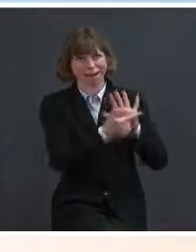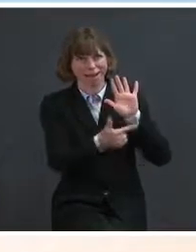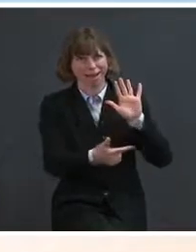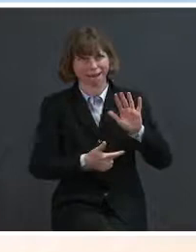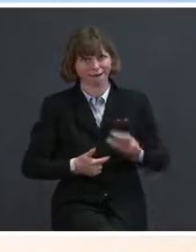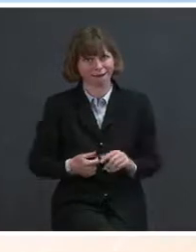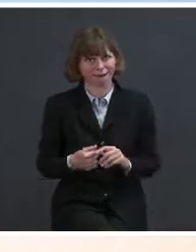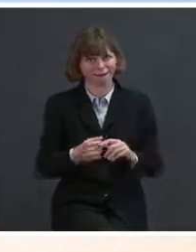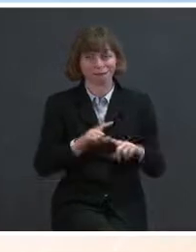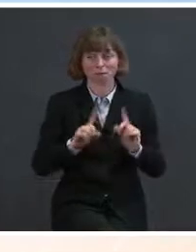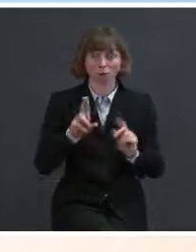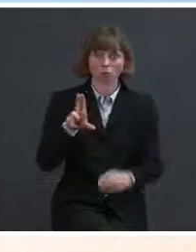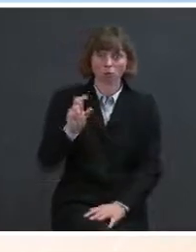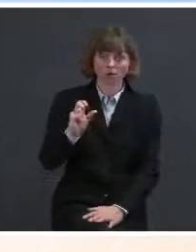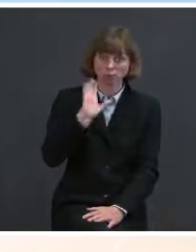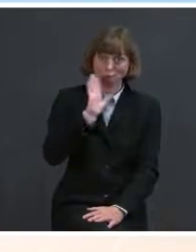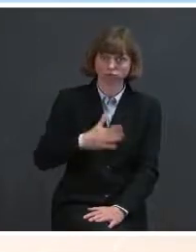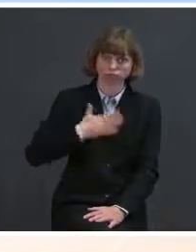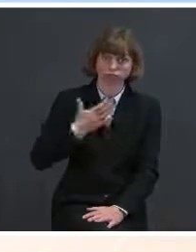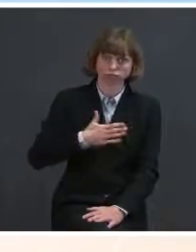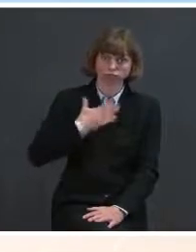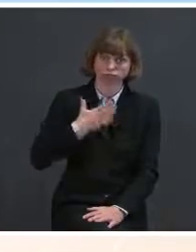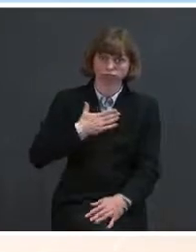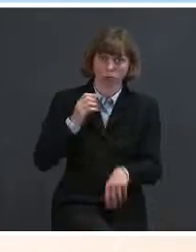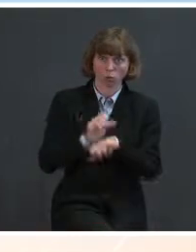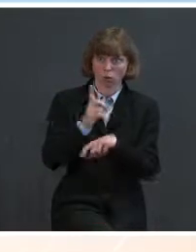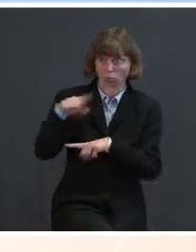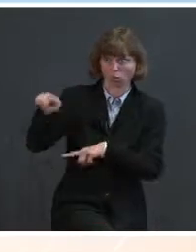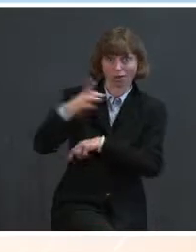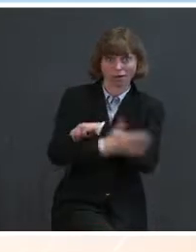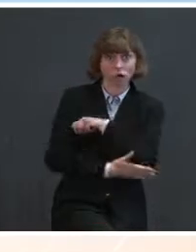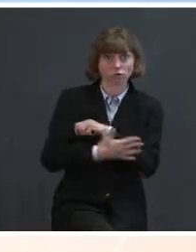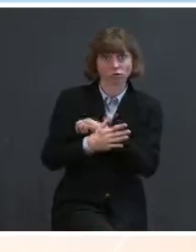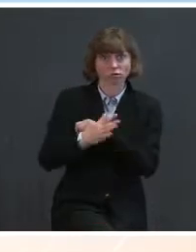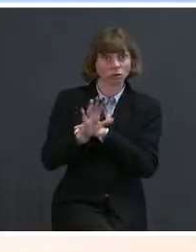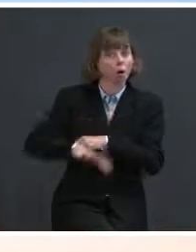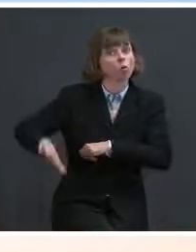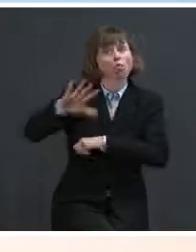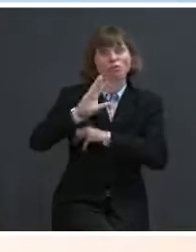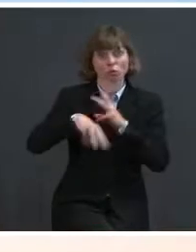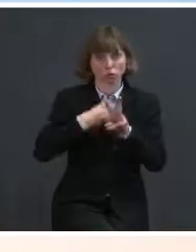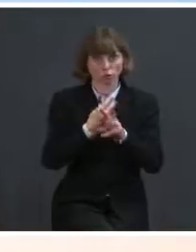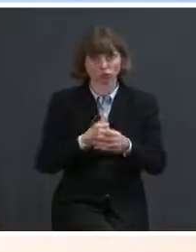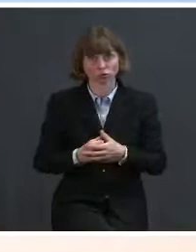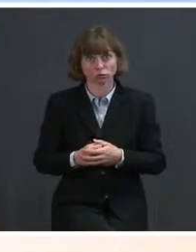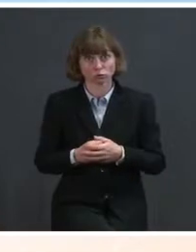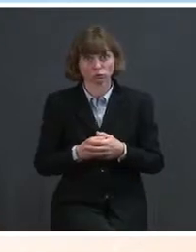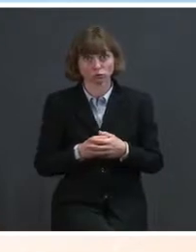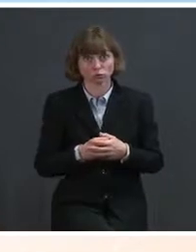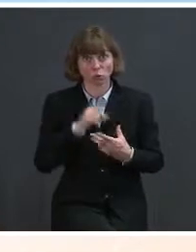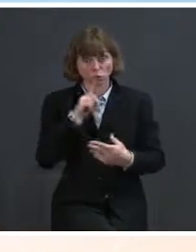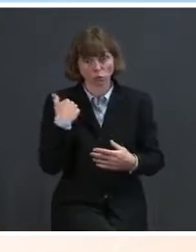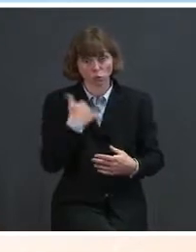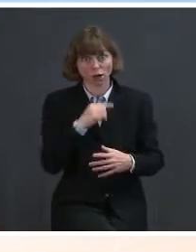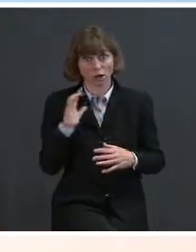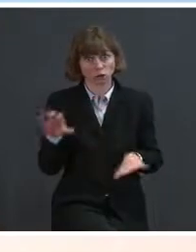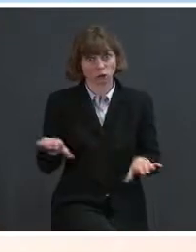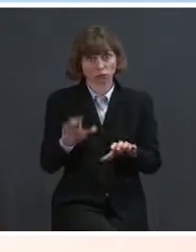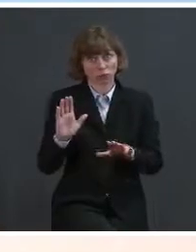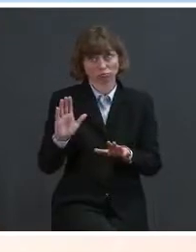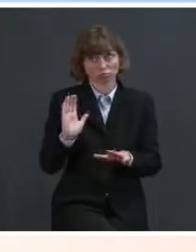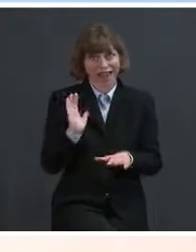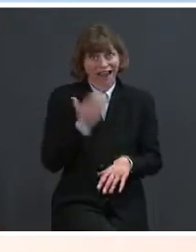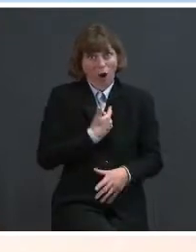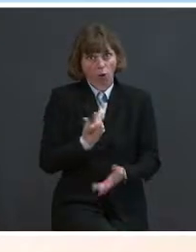United States will happily work with countries around the world to make sure that we are doing our part, not just to make sure